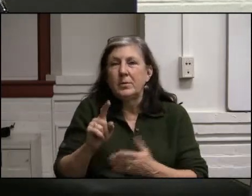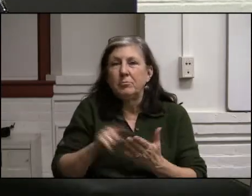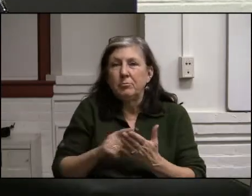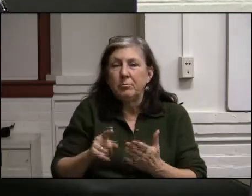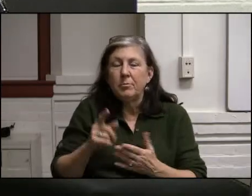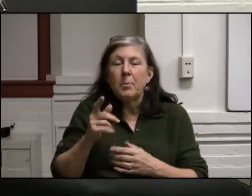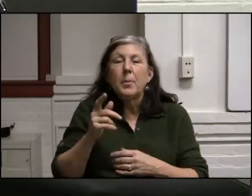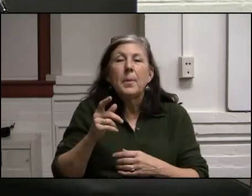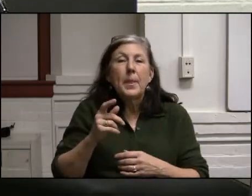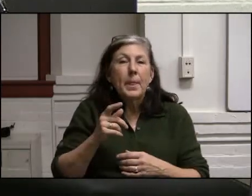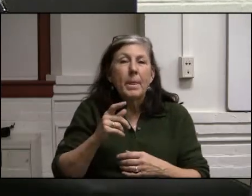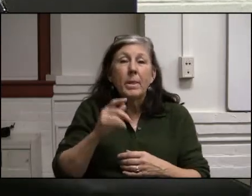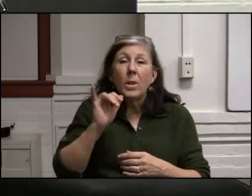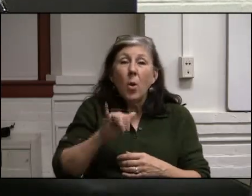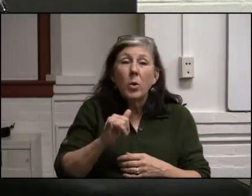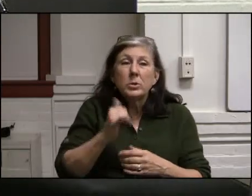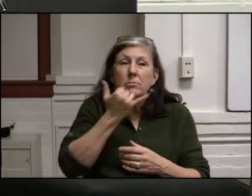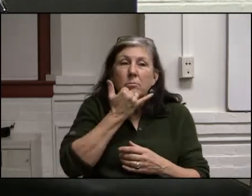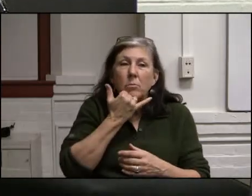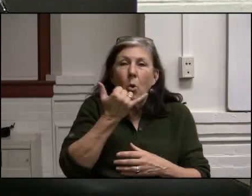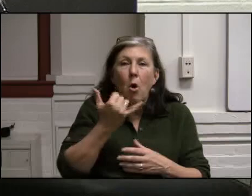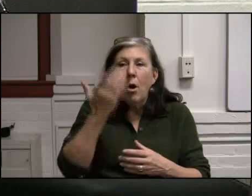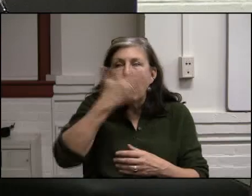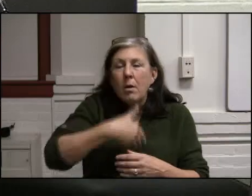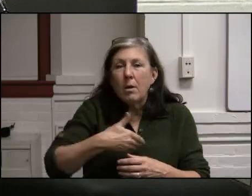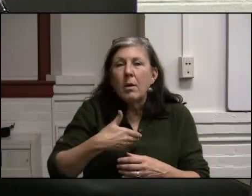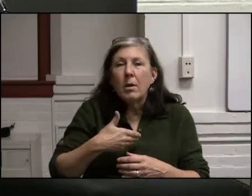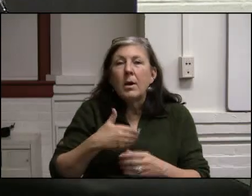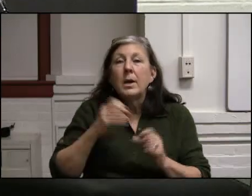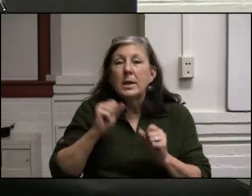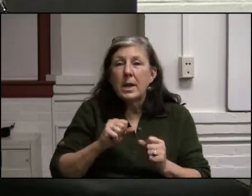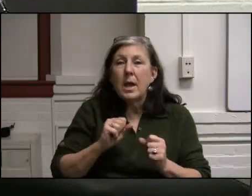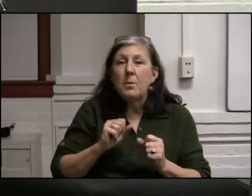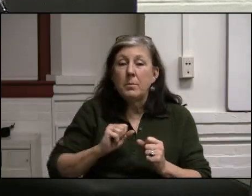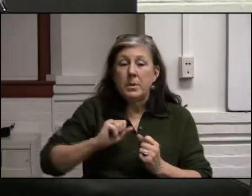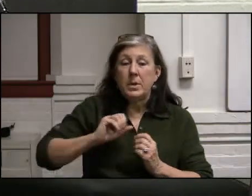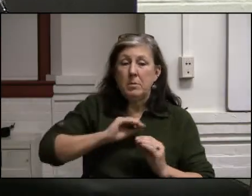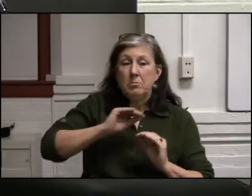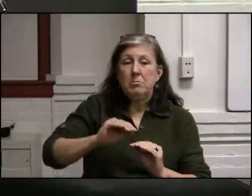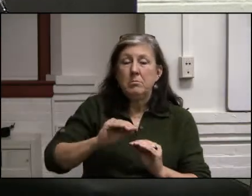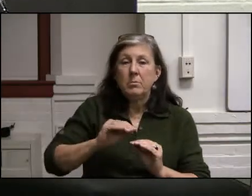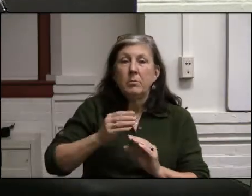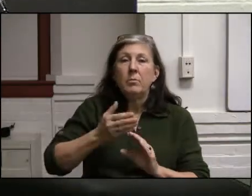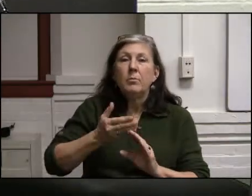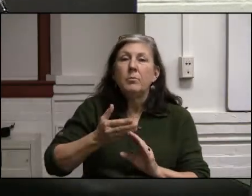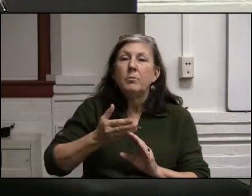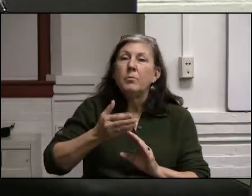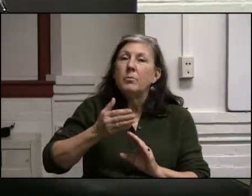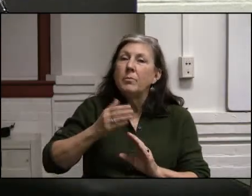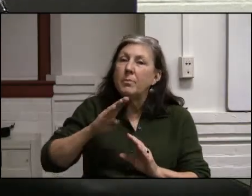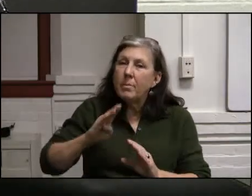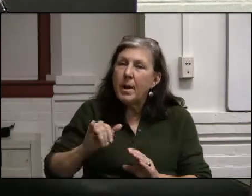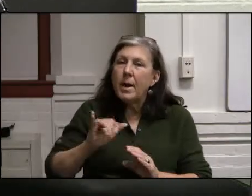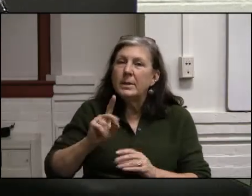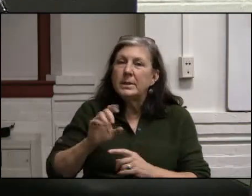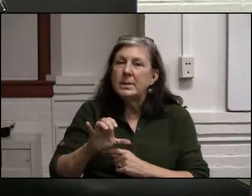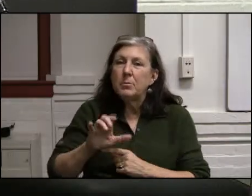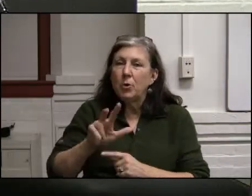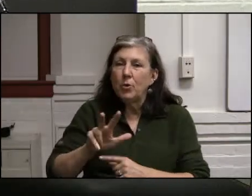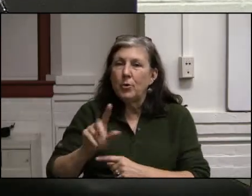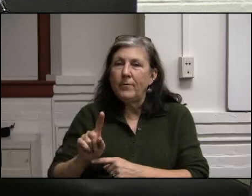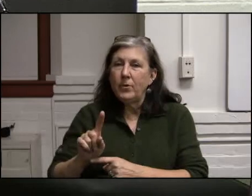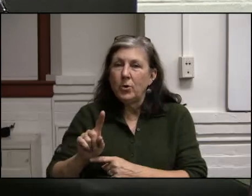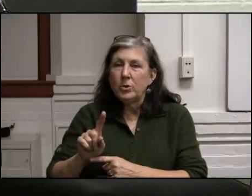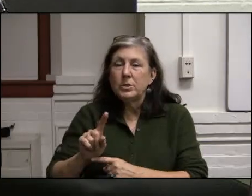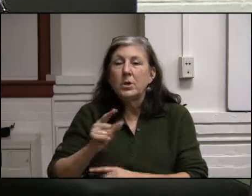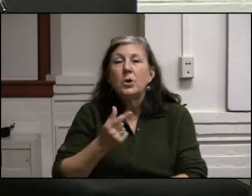omissions of property listings may be corrected on or before December 31st. The grand list